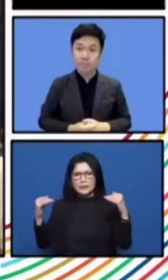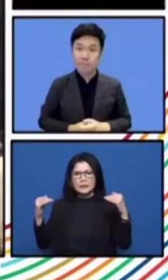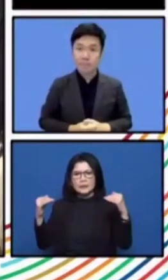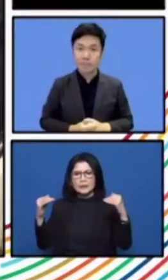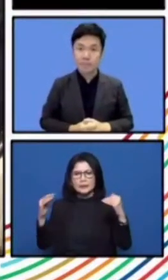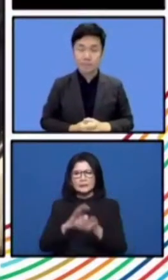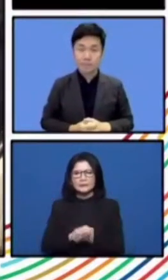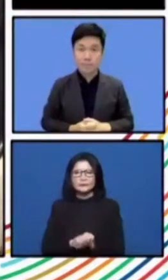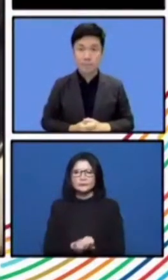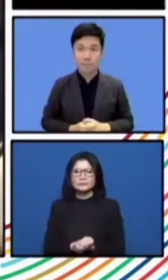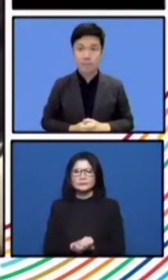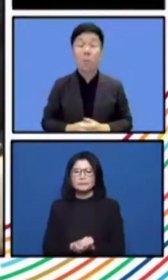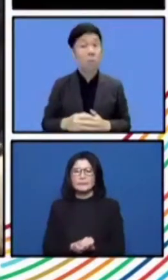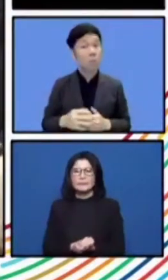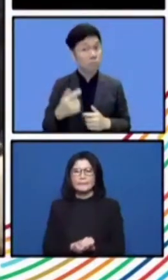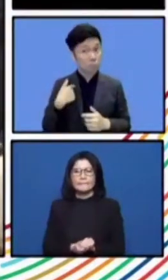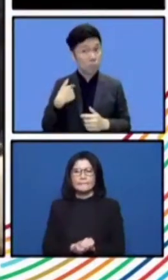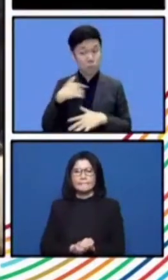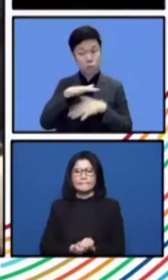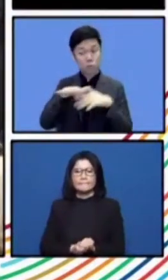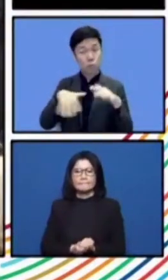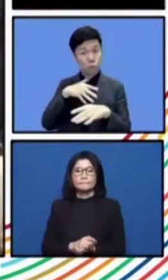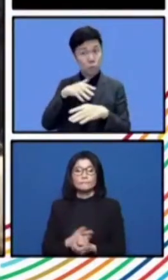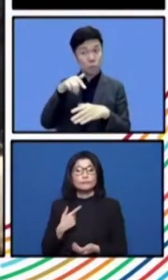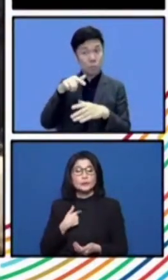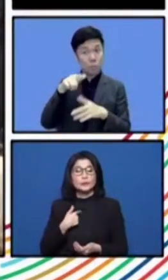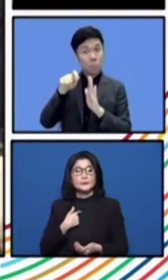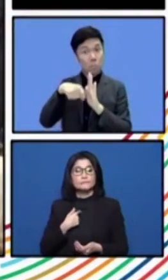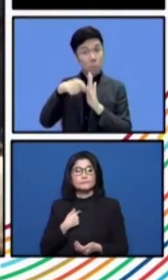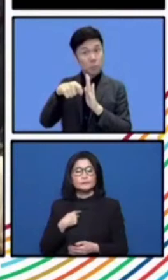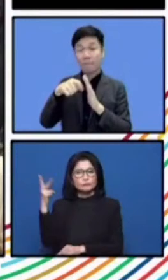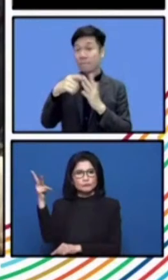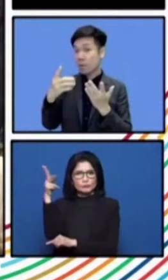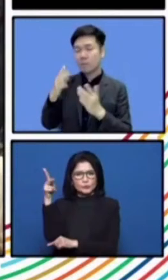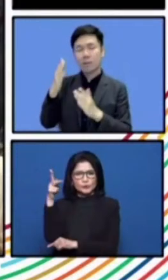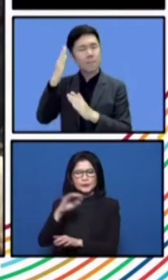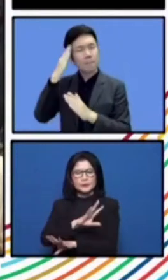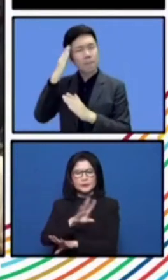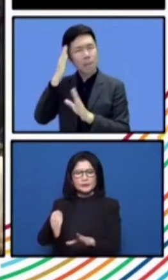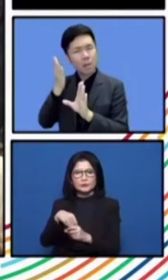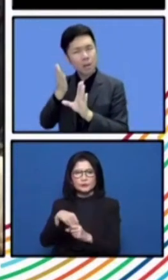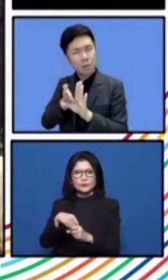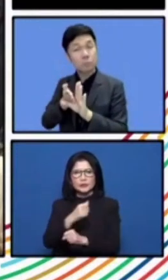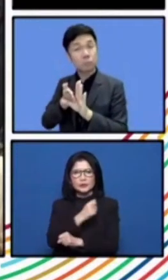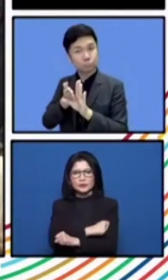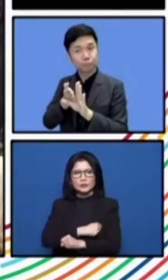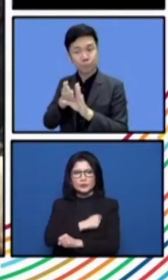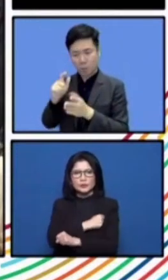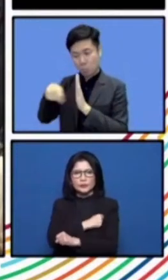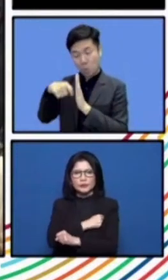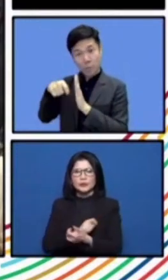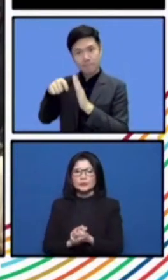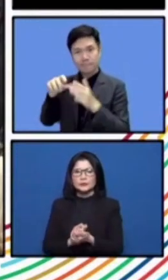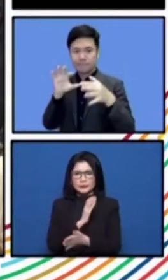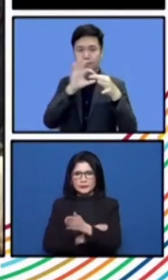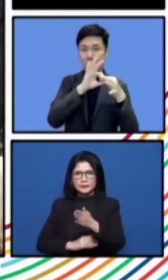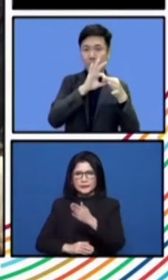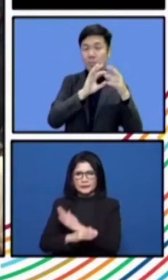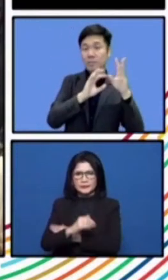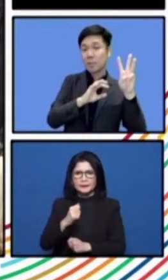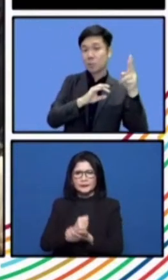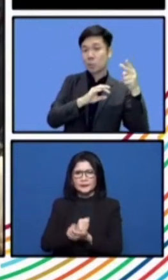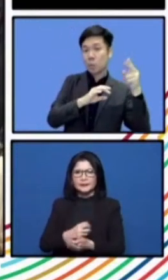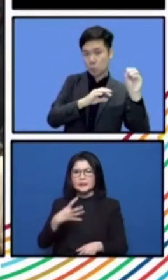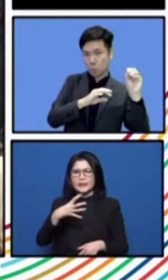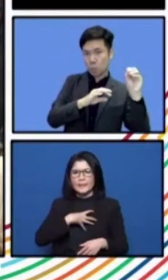inclusion project for persons with mental disabilities with World Health Organization projects with UNICEF to establish